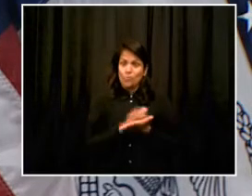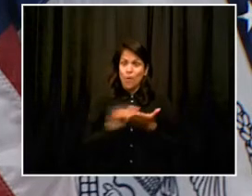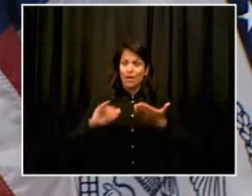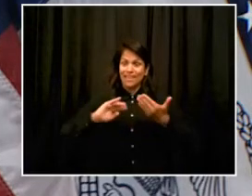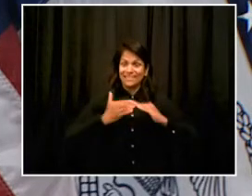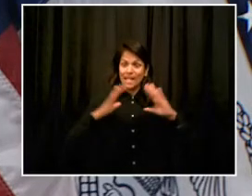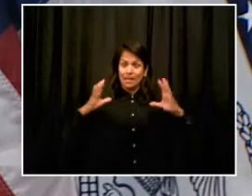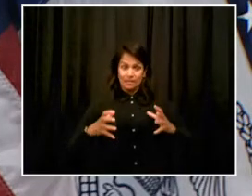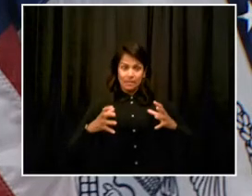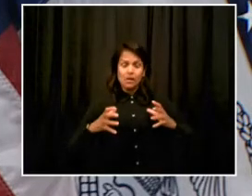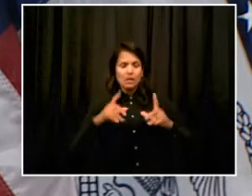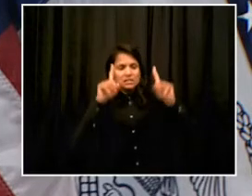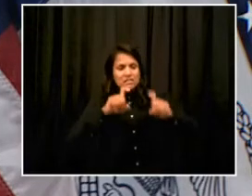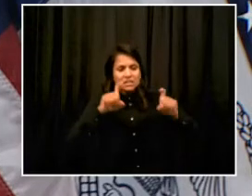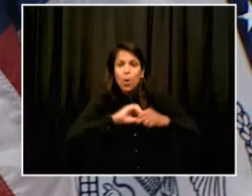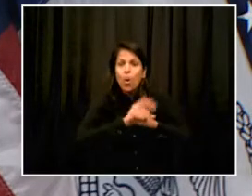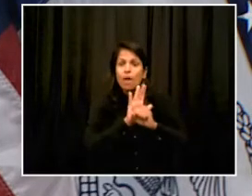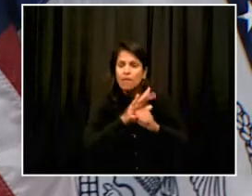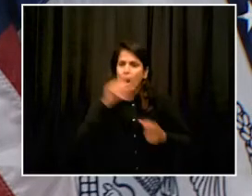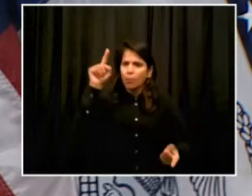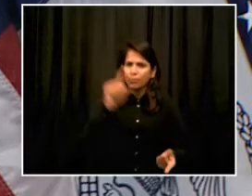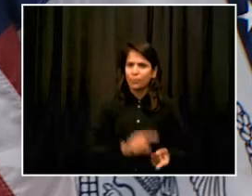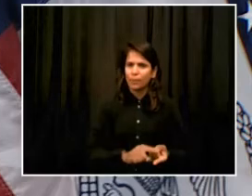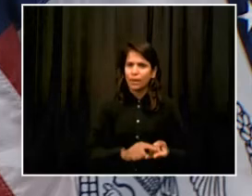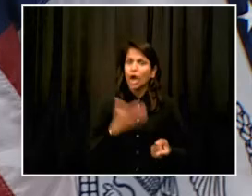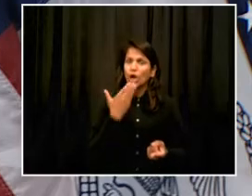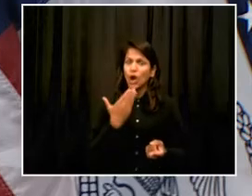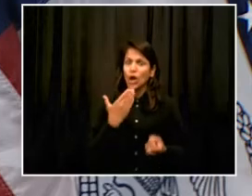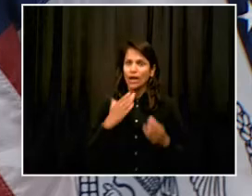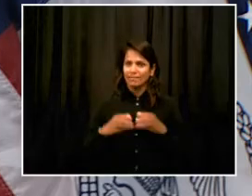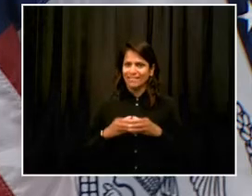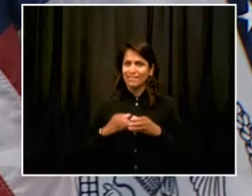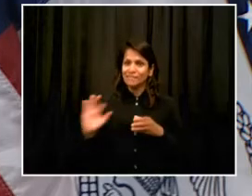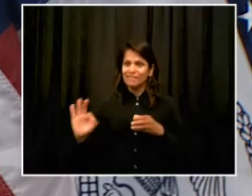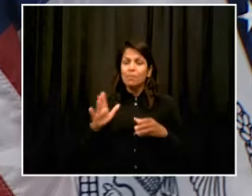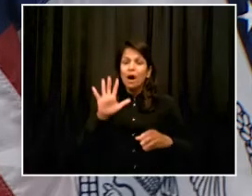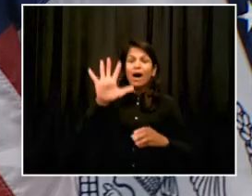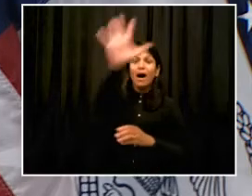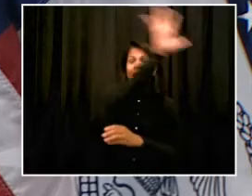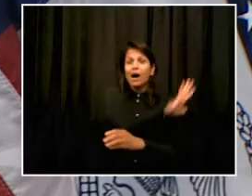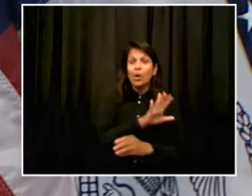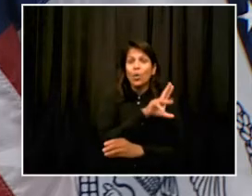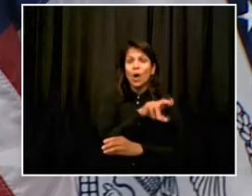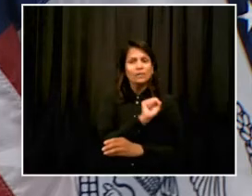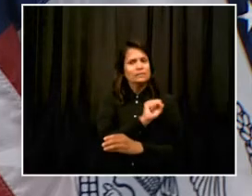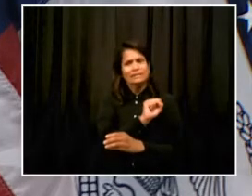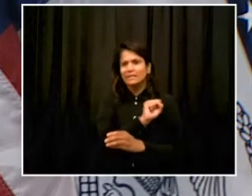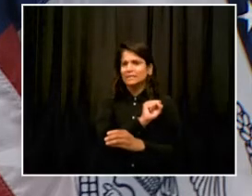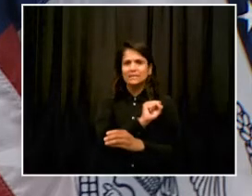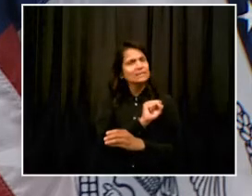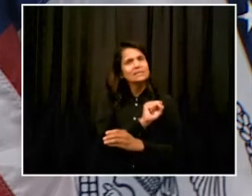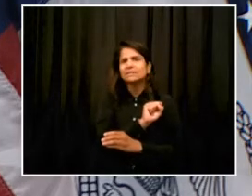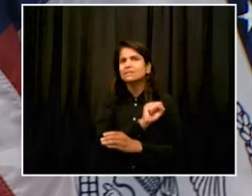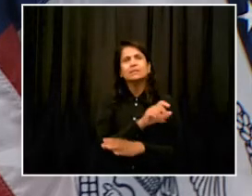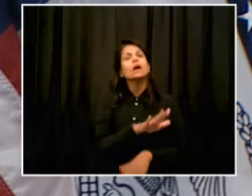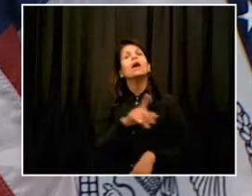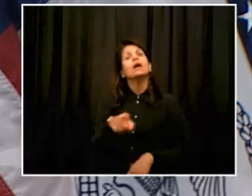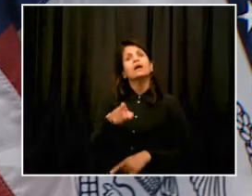very small number of people going into hospitals with serious COVID problems, and the fact that it's been going on for most of 2